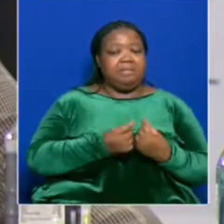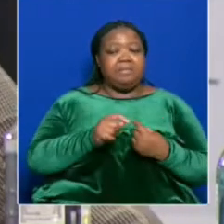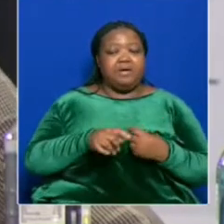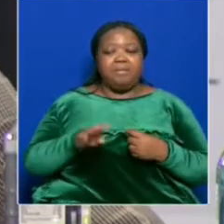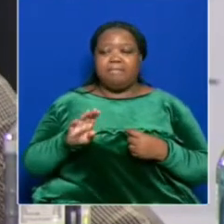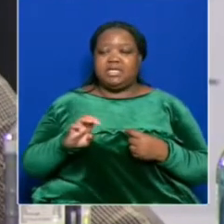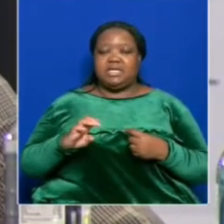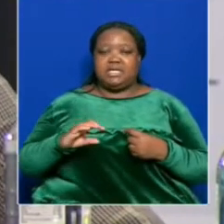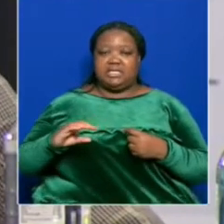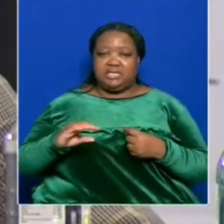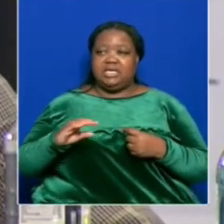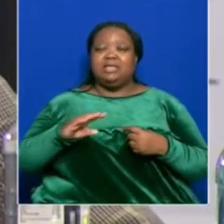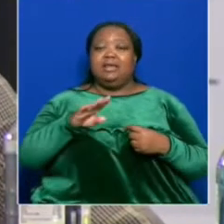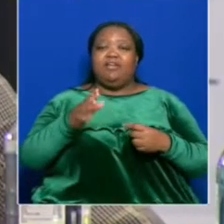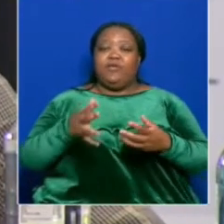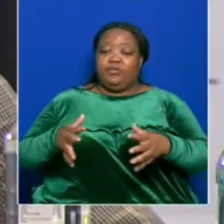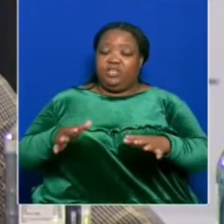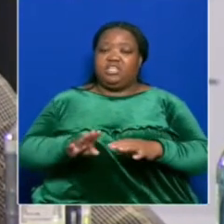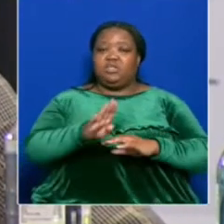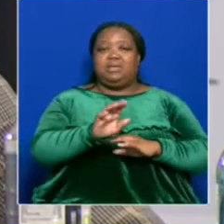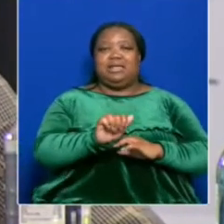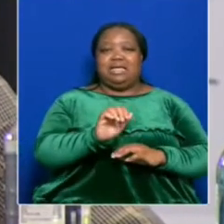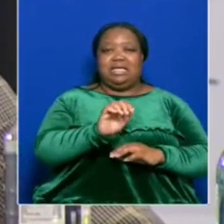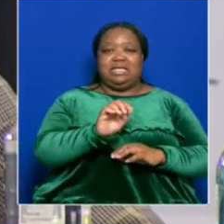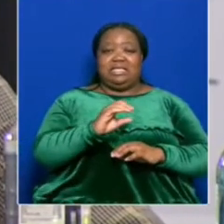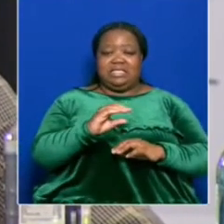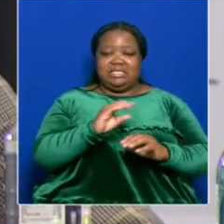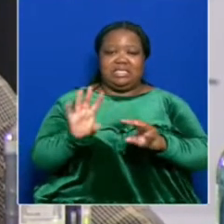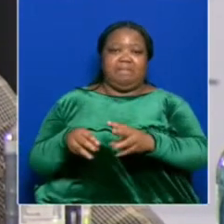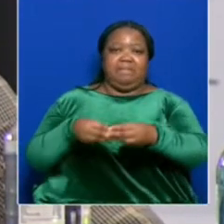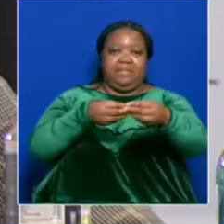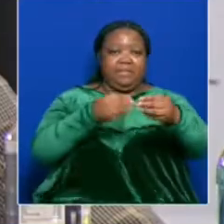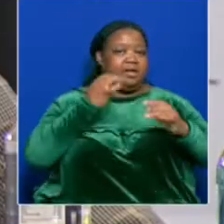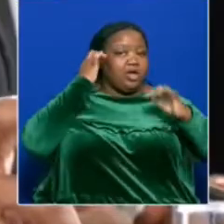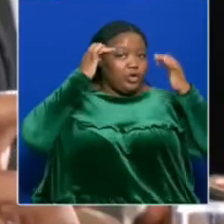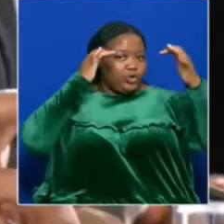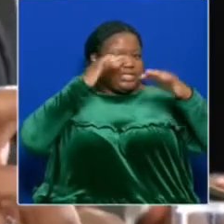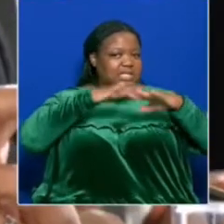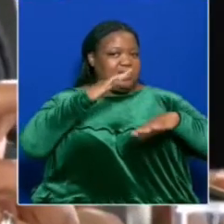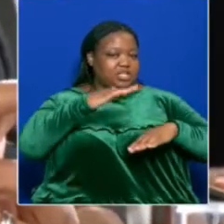further consideration. Okay. So where you've had to return